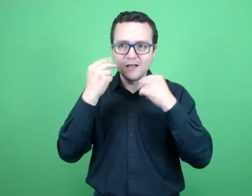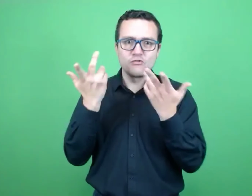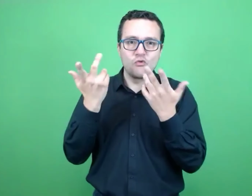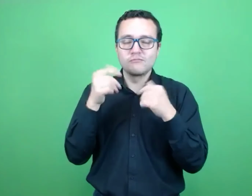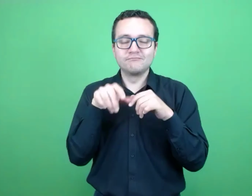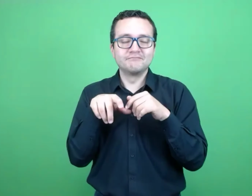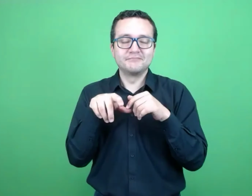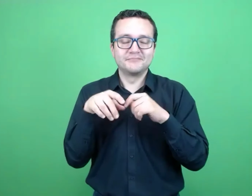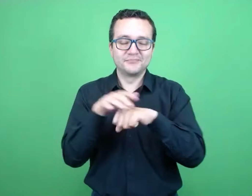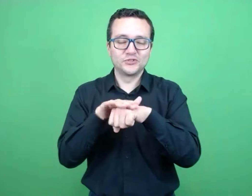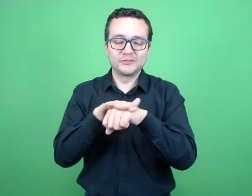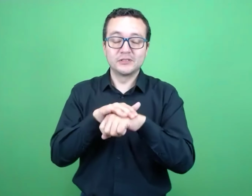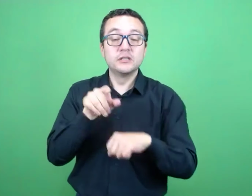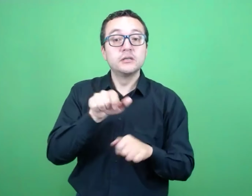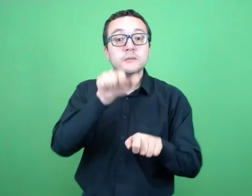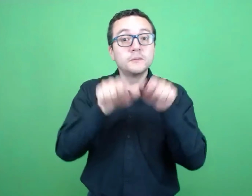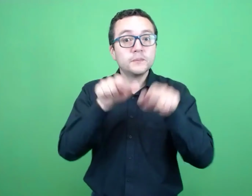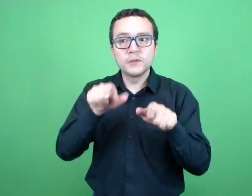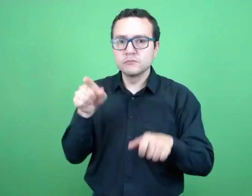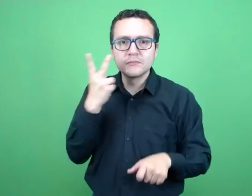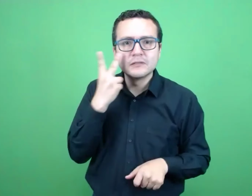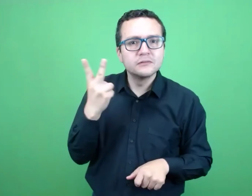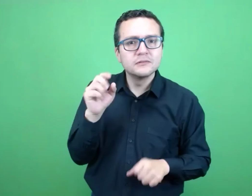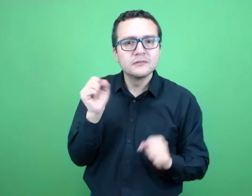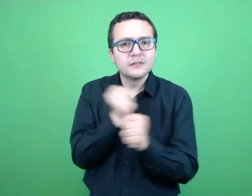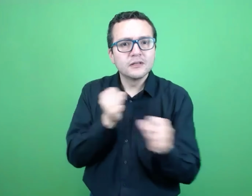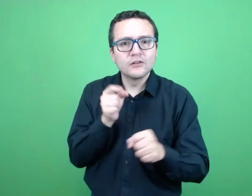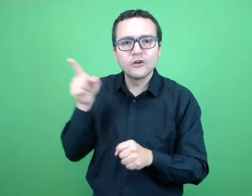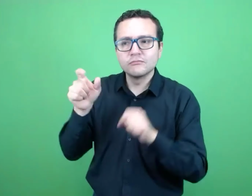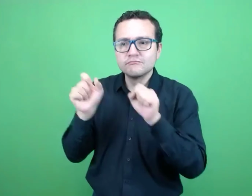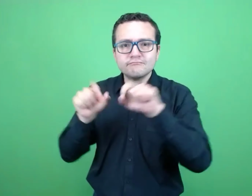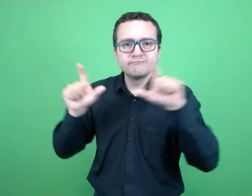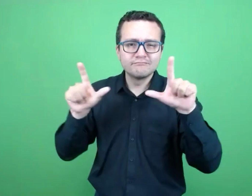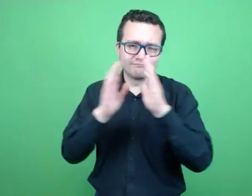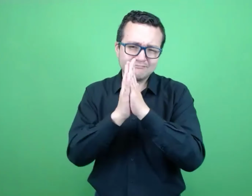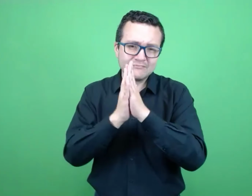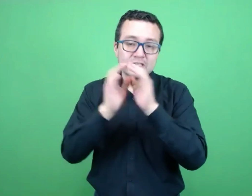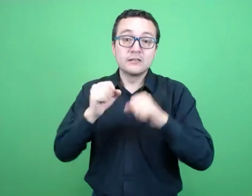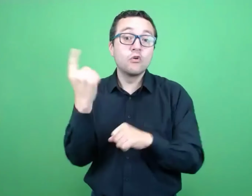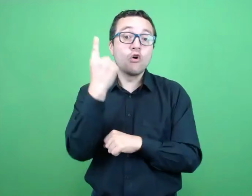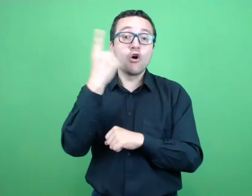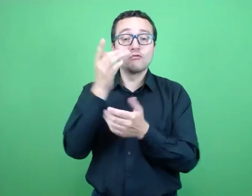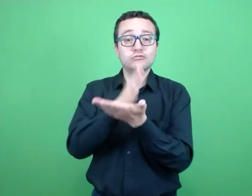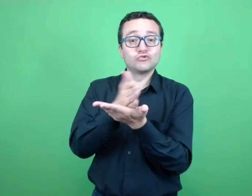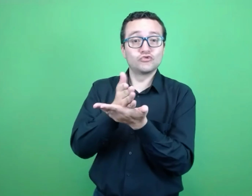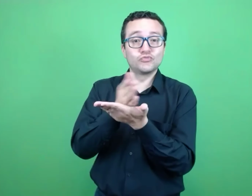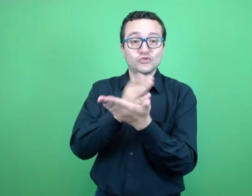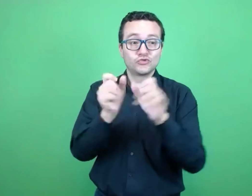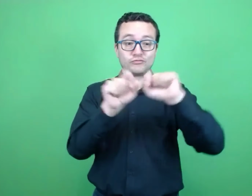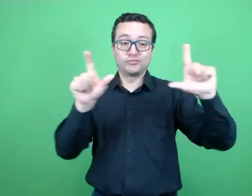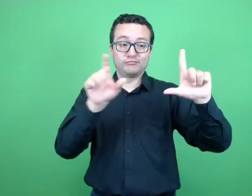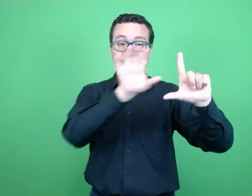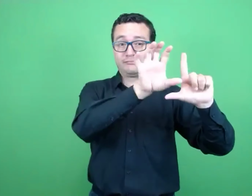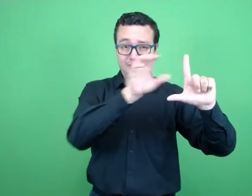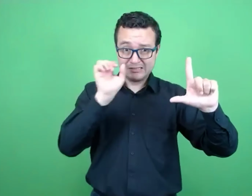spotlight myself, but Alexandra, if I can ask for your help in making sure that everyone sees